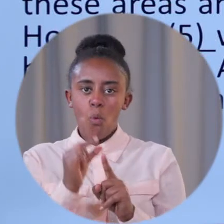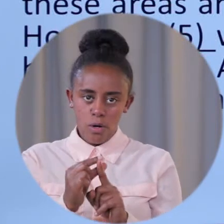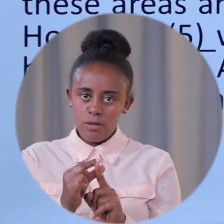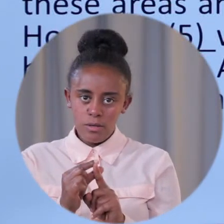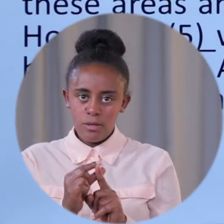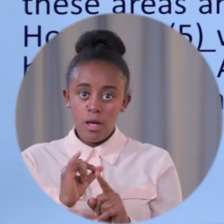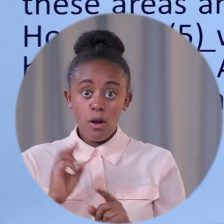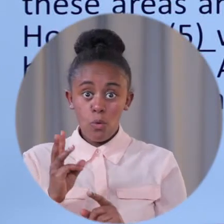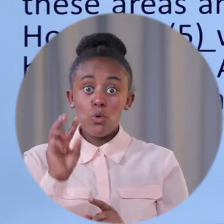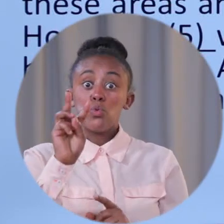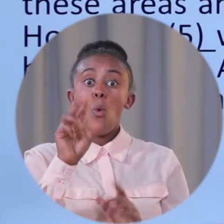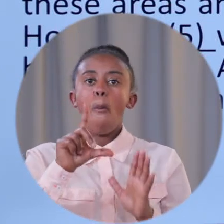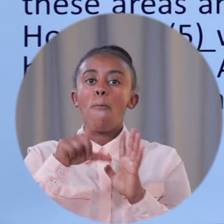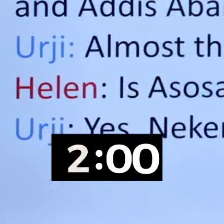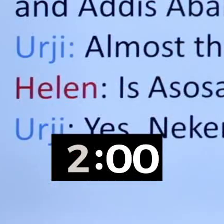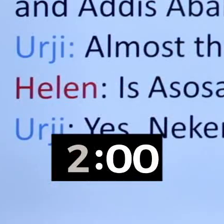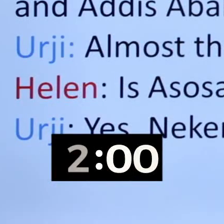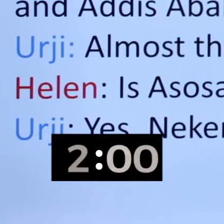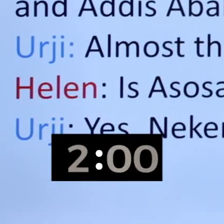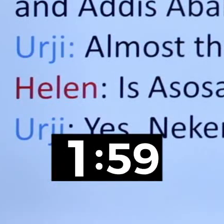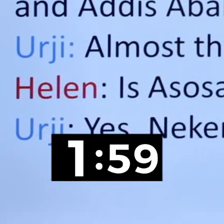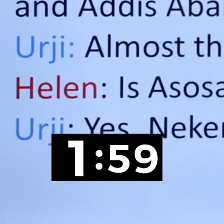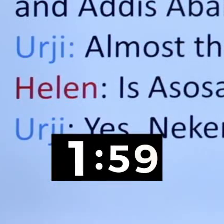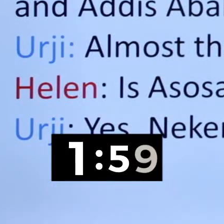I will give you 2 minutes.